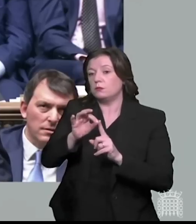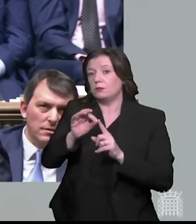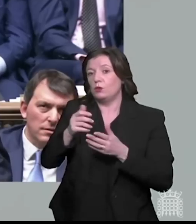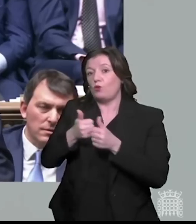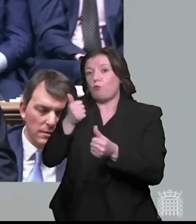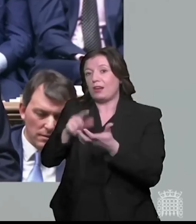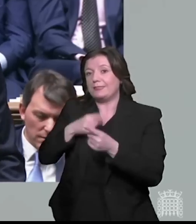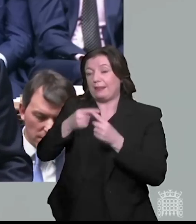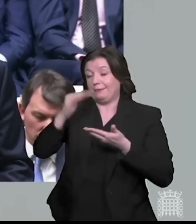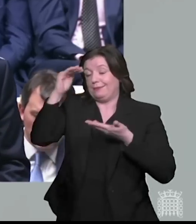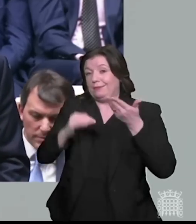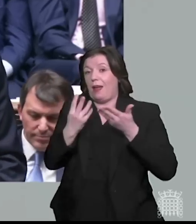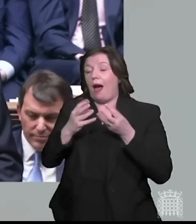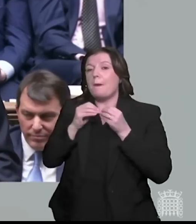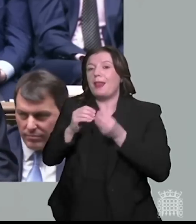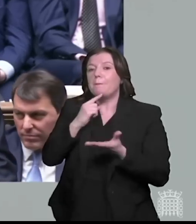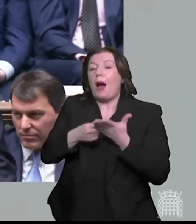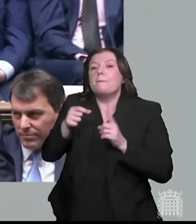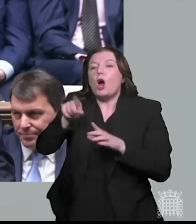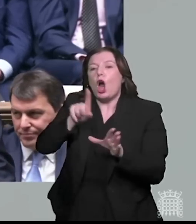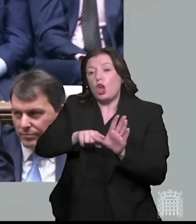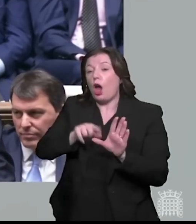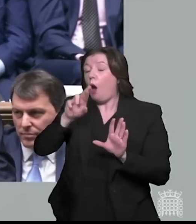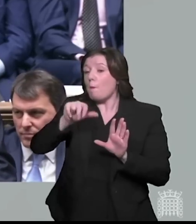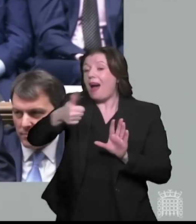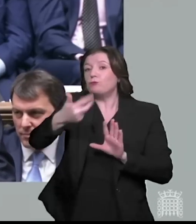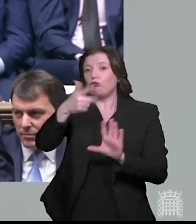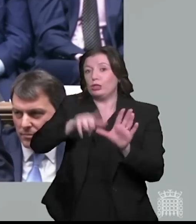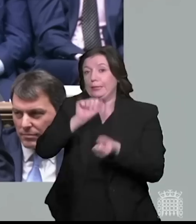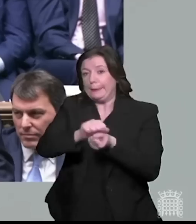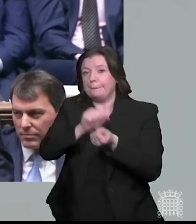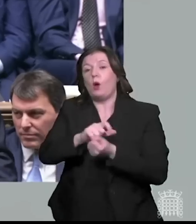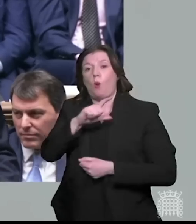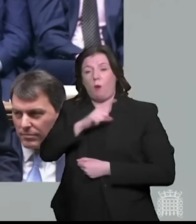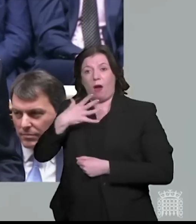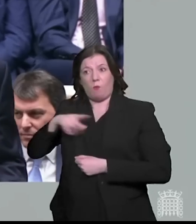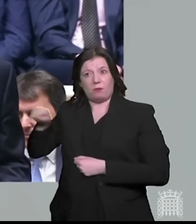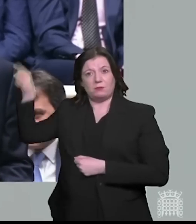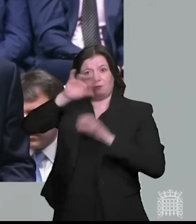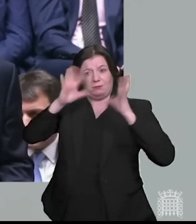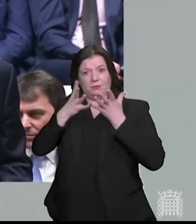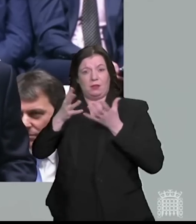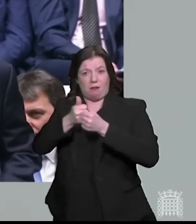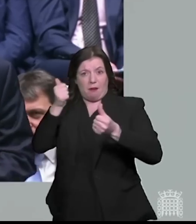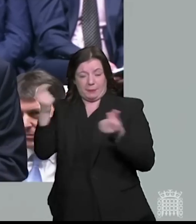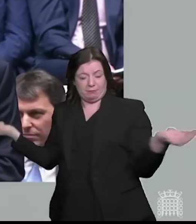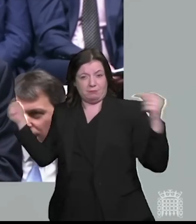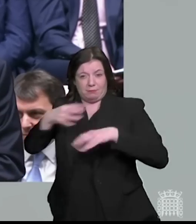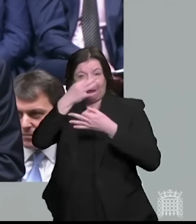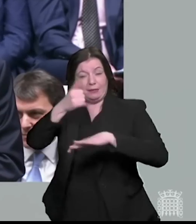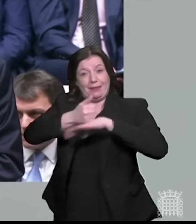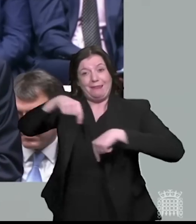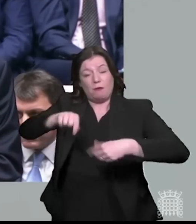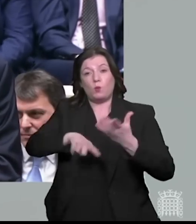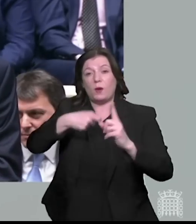by £9 billion a year to give us the best investment incentives of any advanced economy.